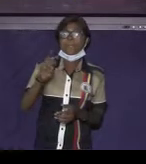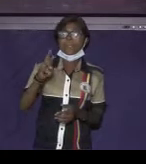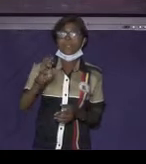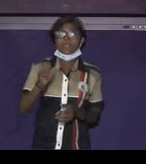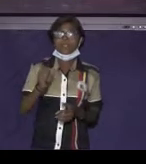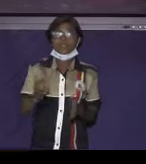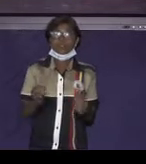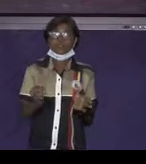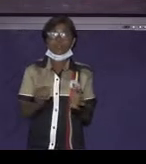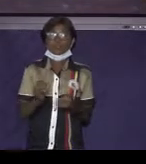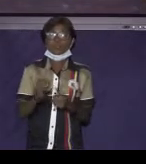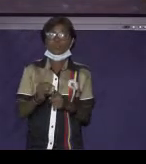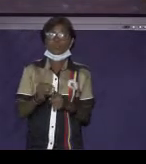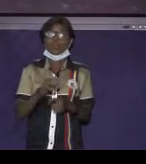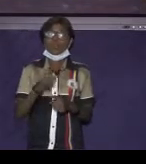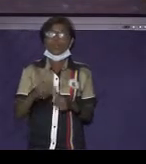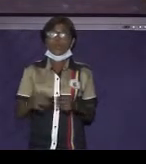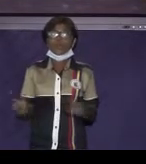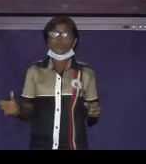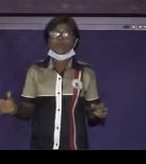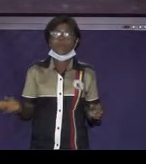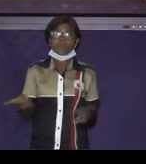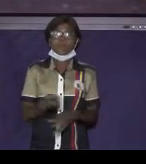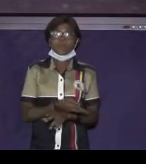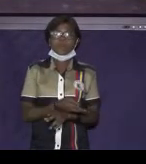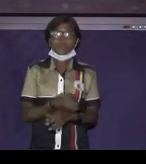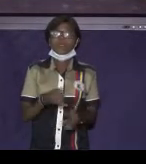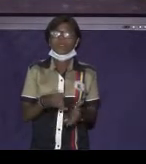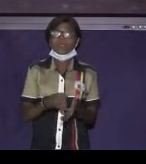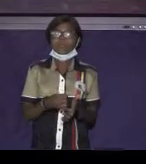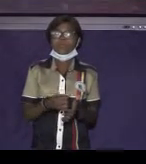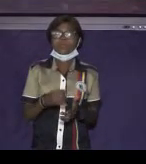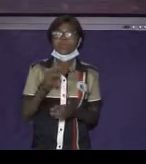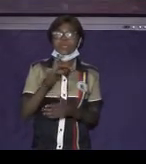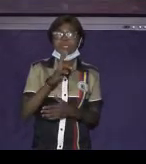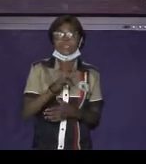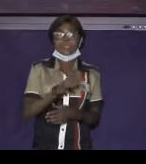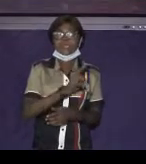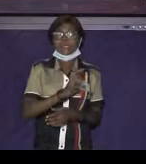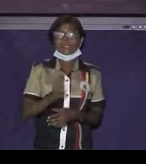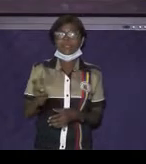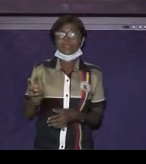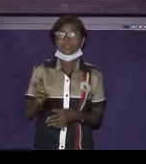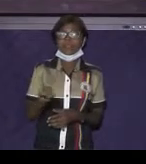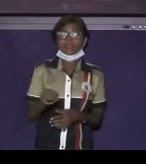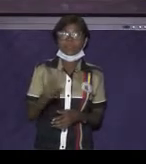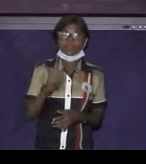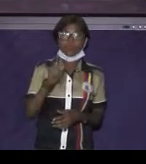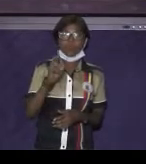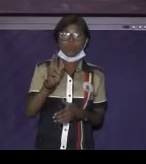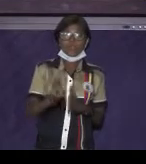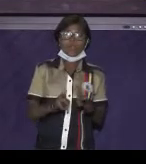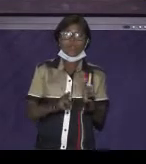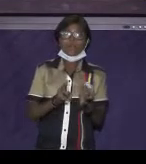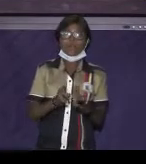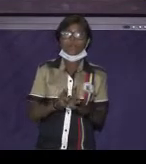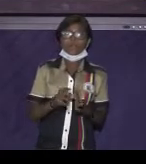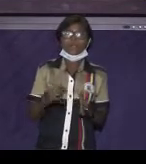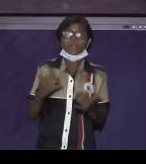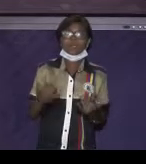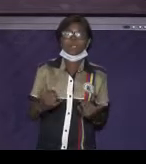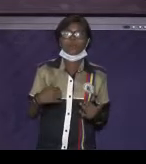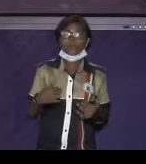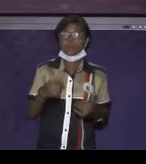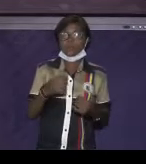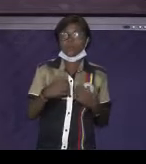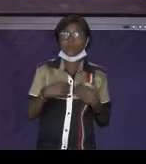3,600. Now, when we multiplied, we got 10,800 meters. 3,600 seconds, of course, is 1 hour. Now, we have